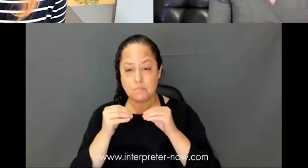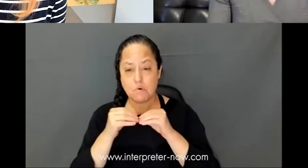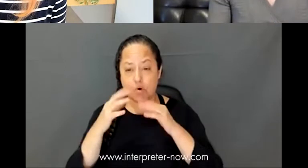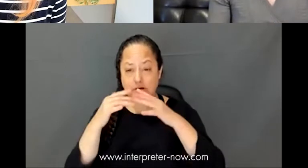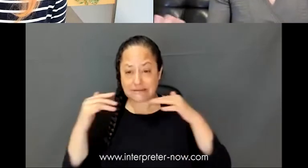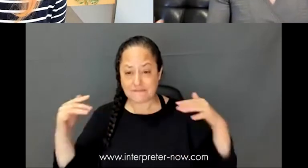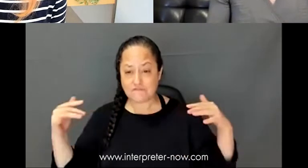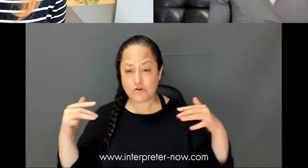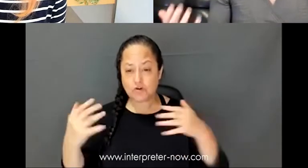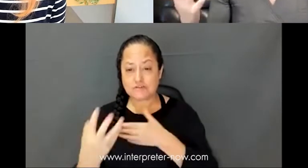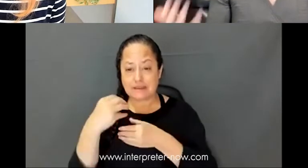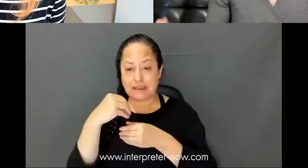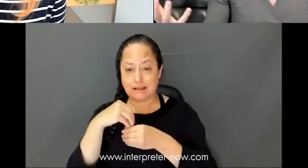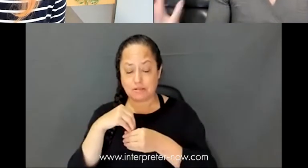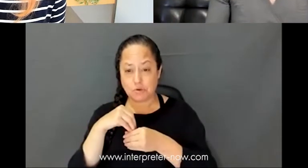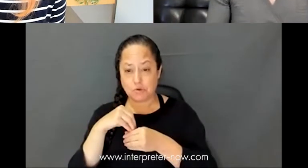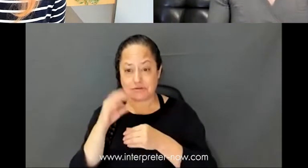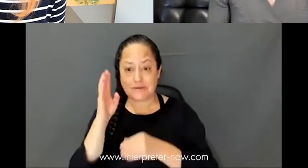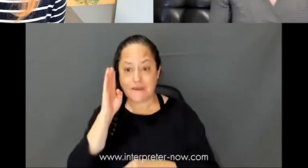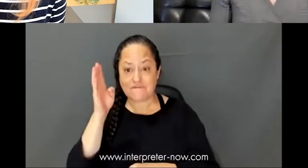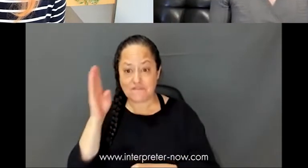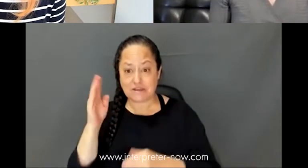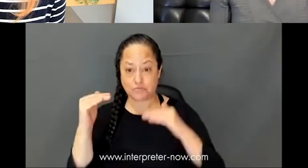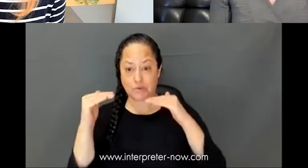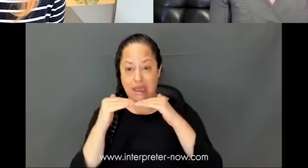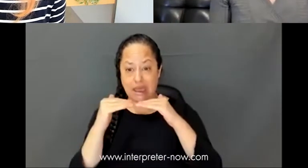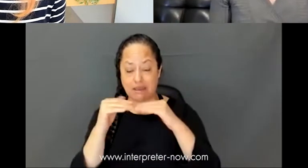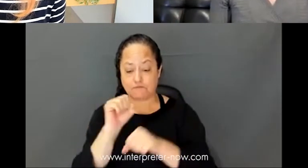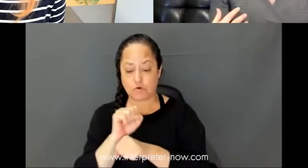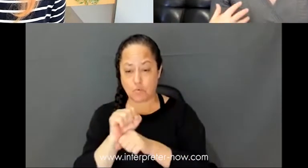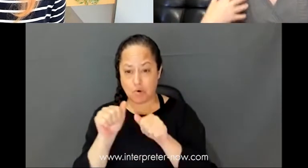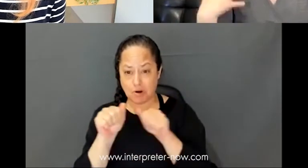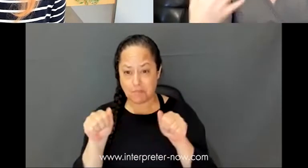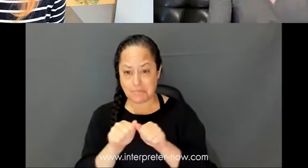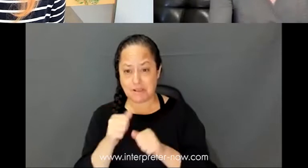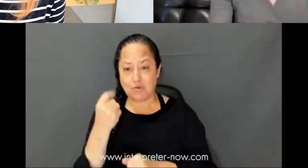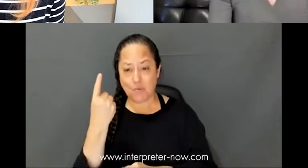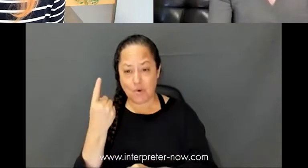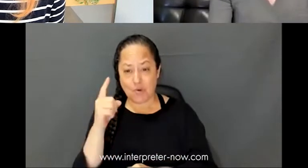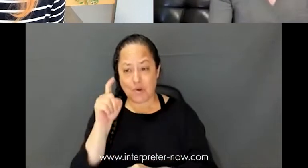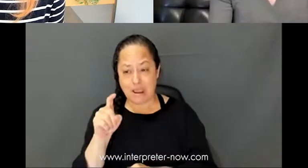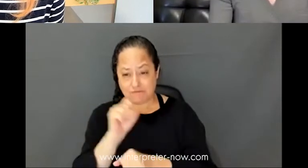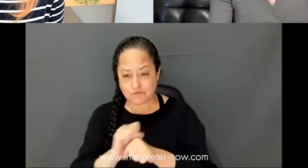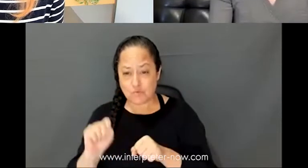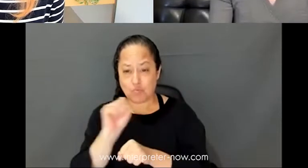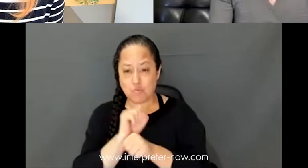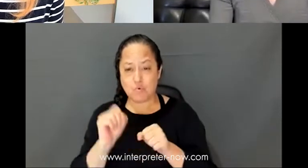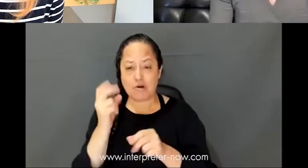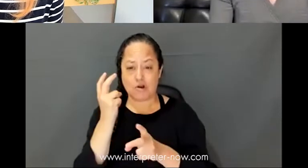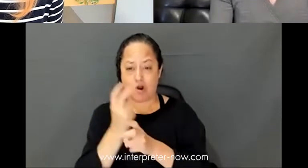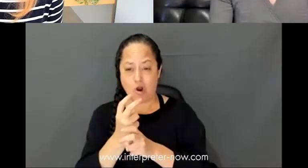diverse, inclusive, and eventually equitable workplace is one we have to work hard to